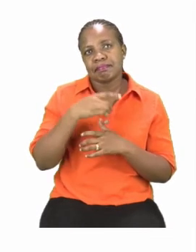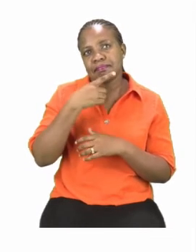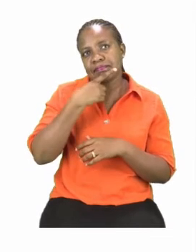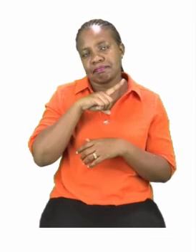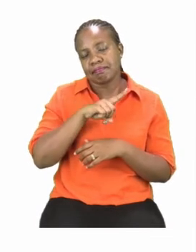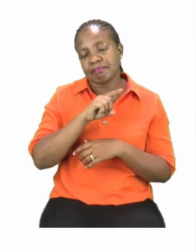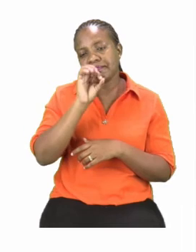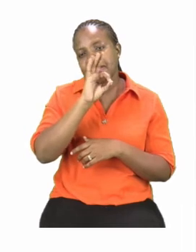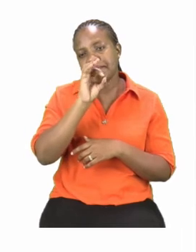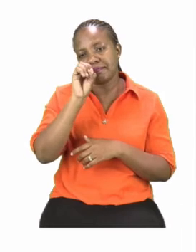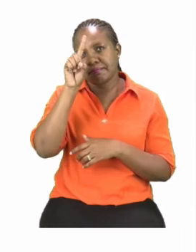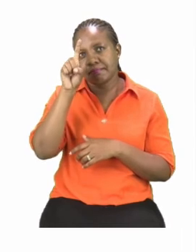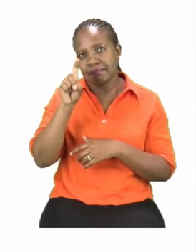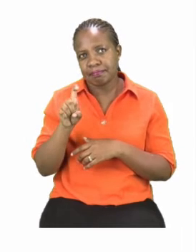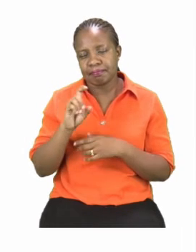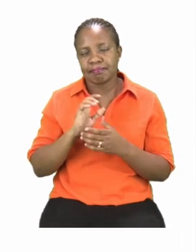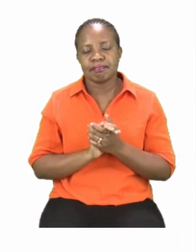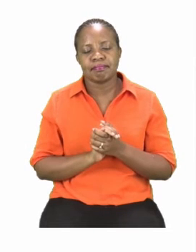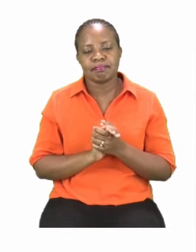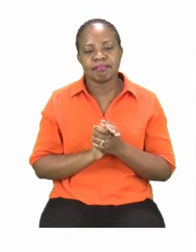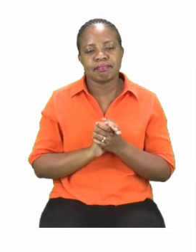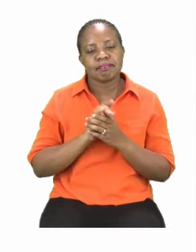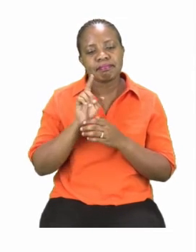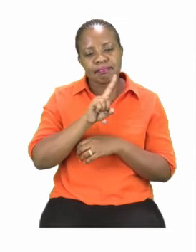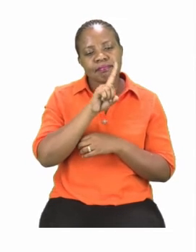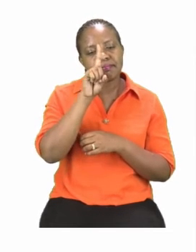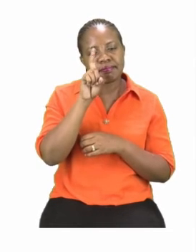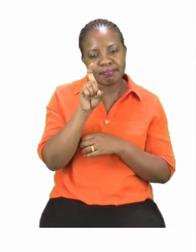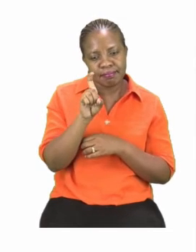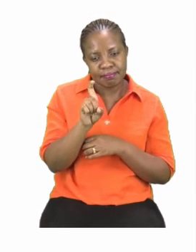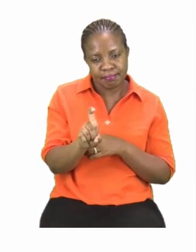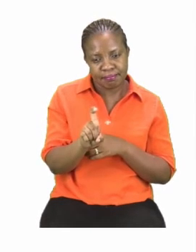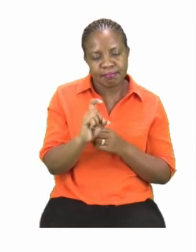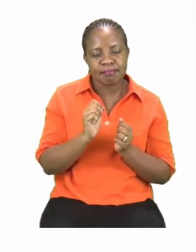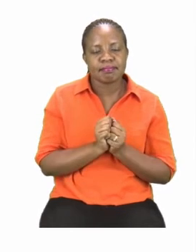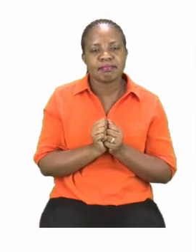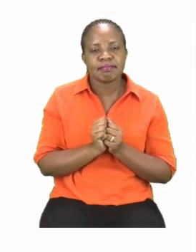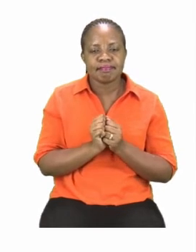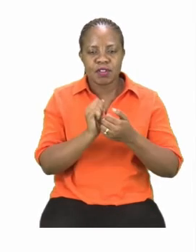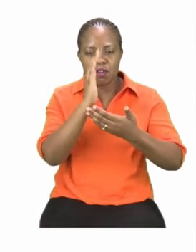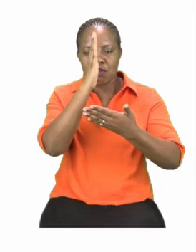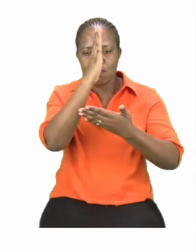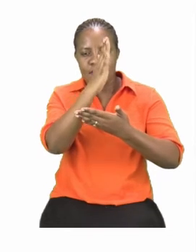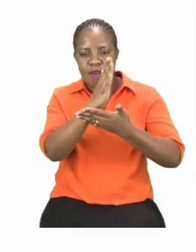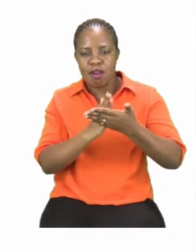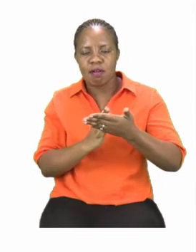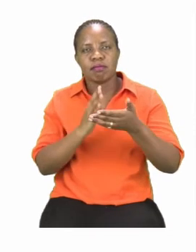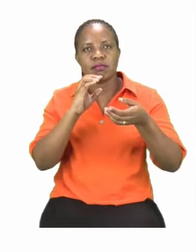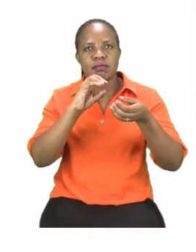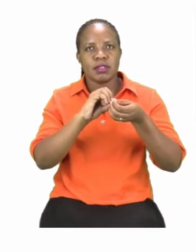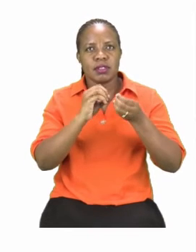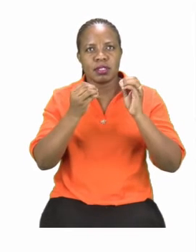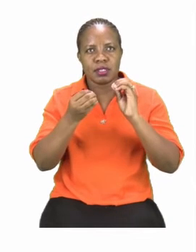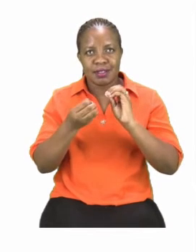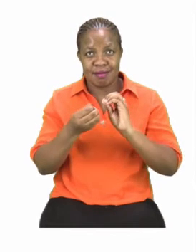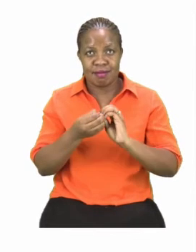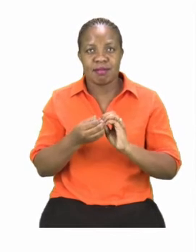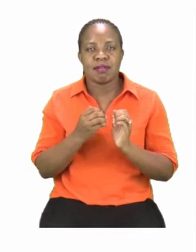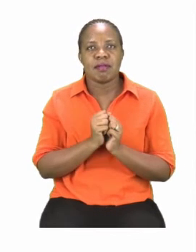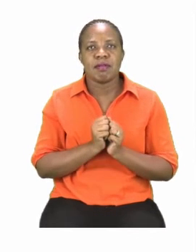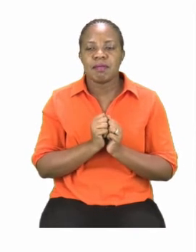Their car is red. So we're going to use the word their. Let